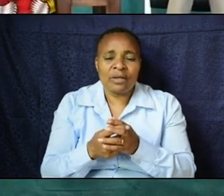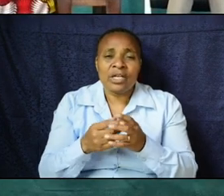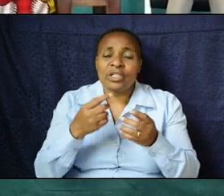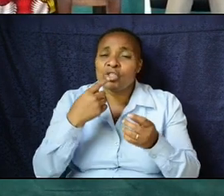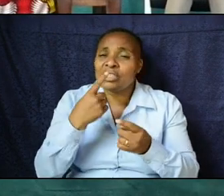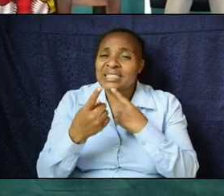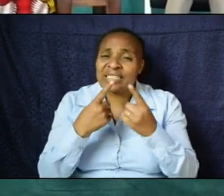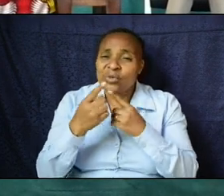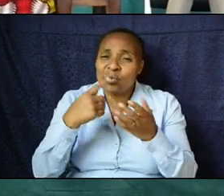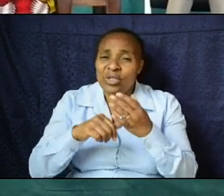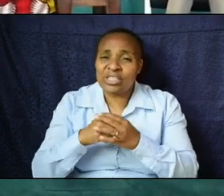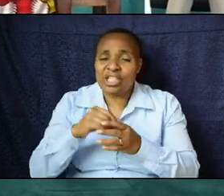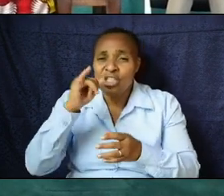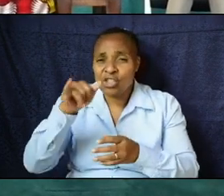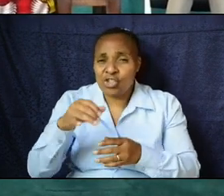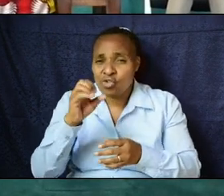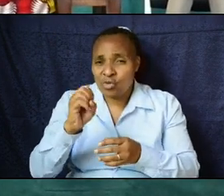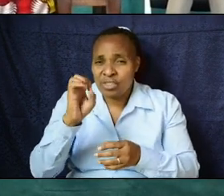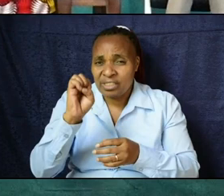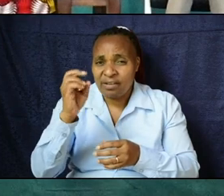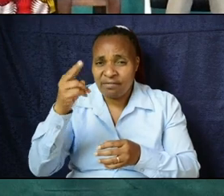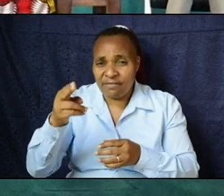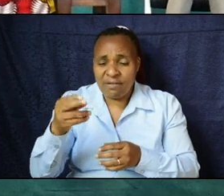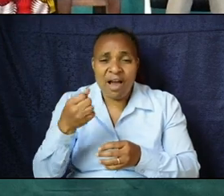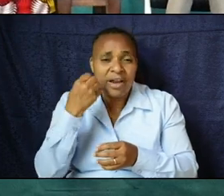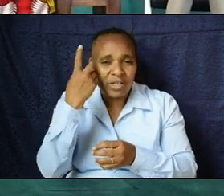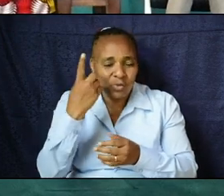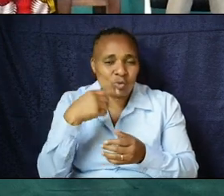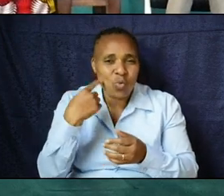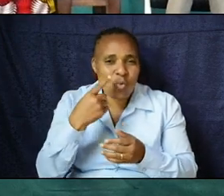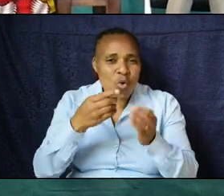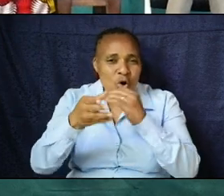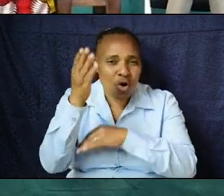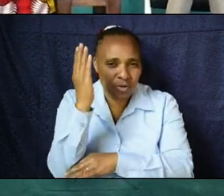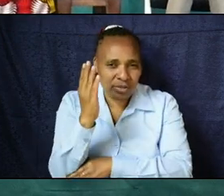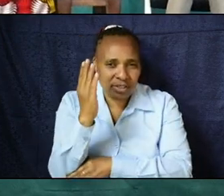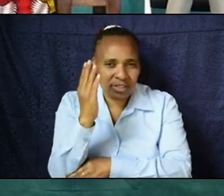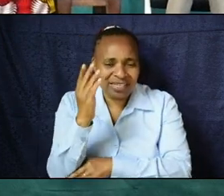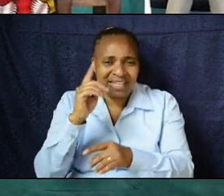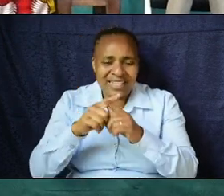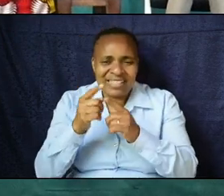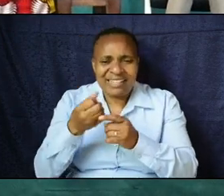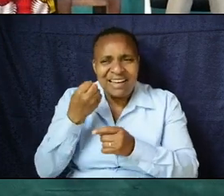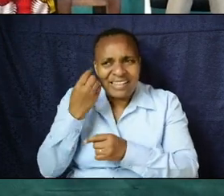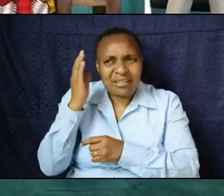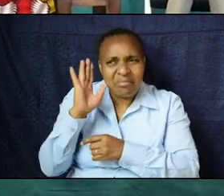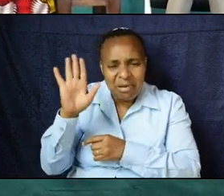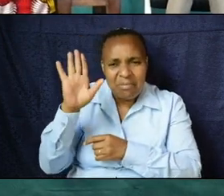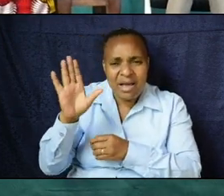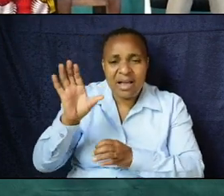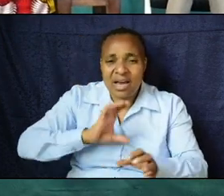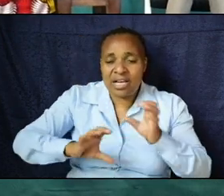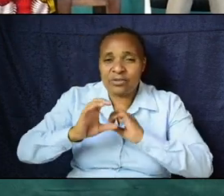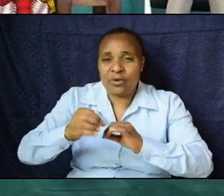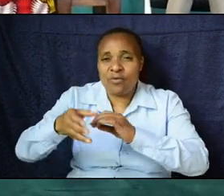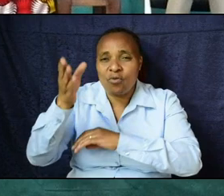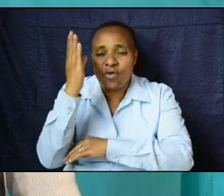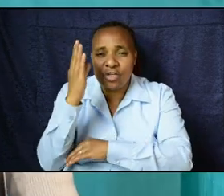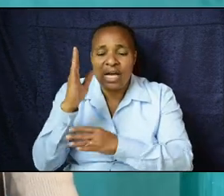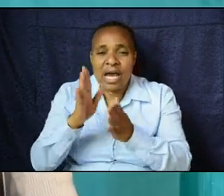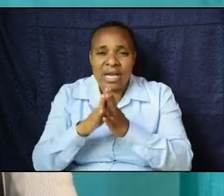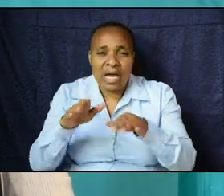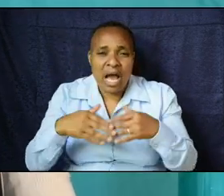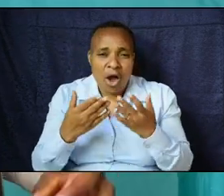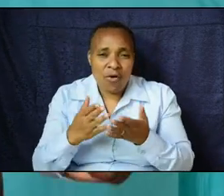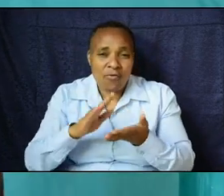to say that Joseph understood who God was, right? And in his understanding of the character of God and how God forgives us,